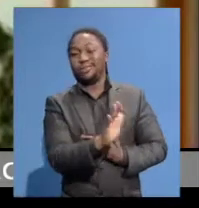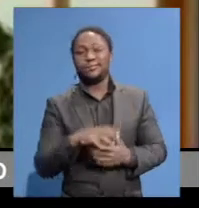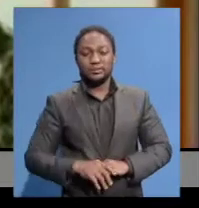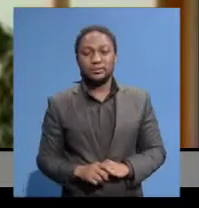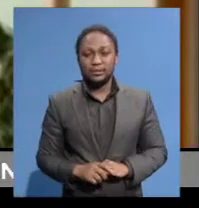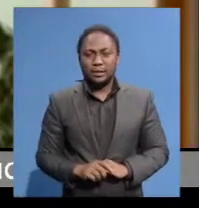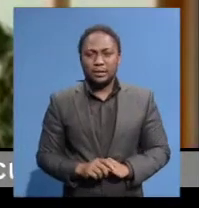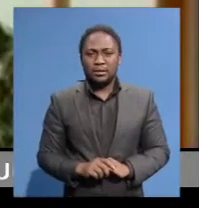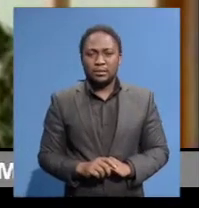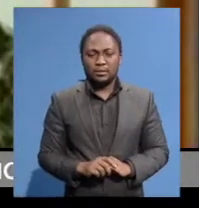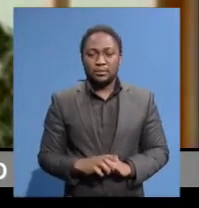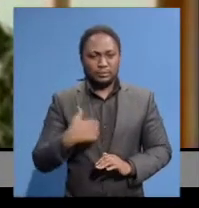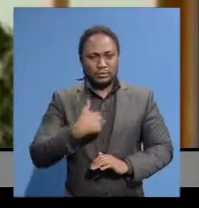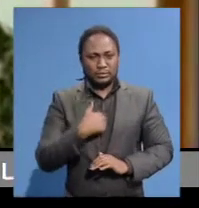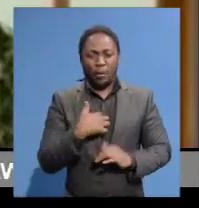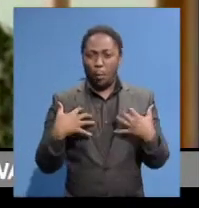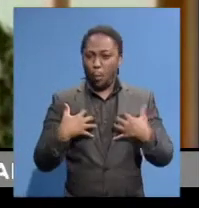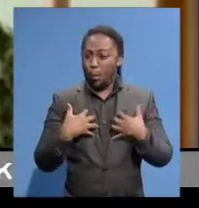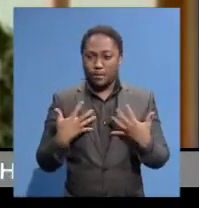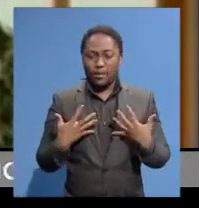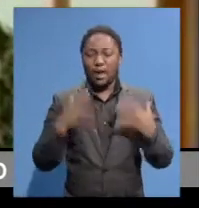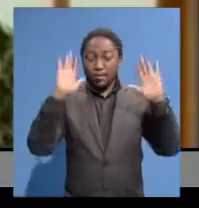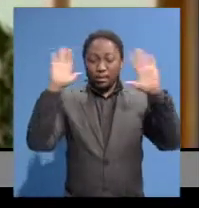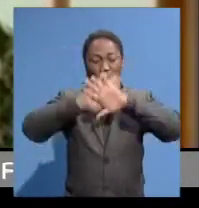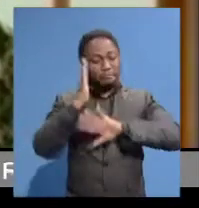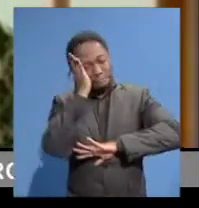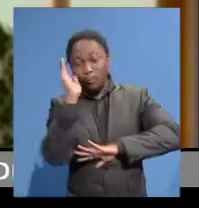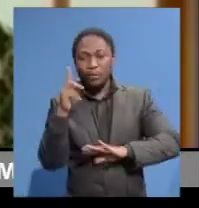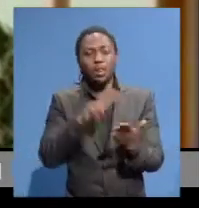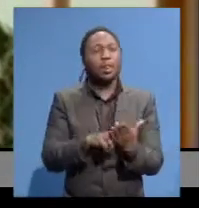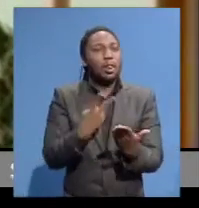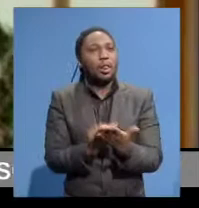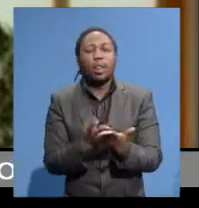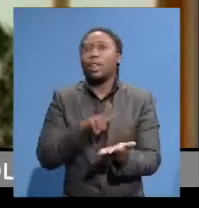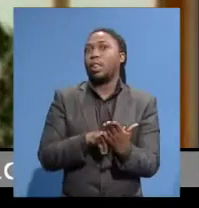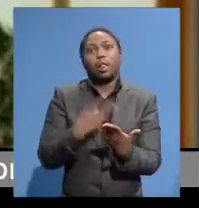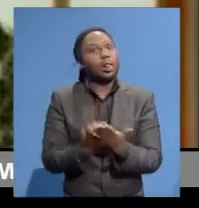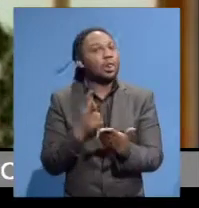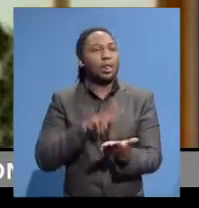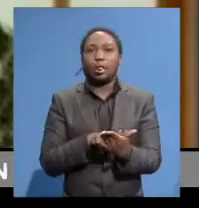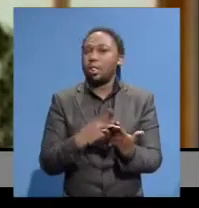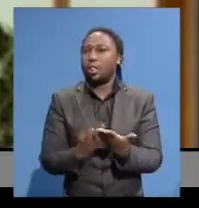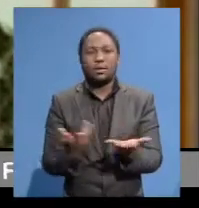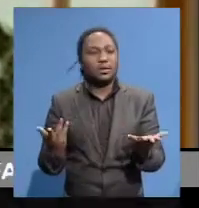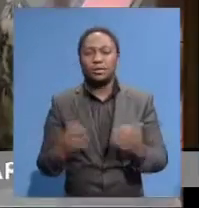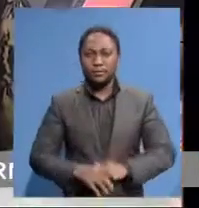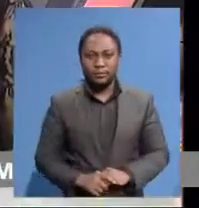That worried me. That night I couldn't sleep. I kept on rolling over and over